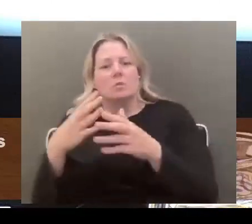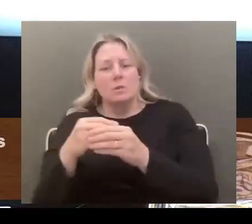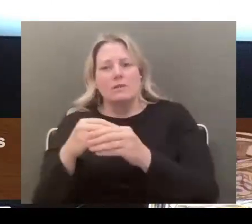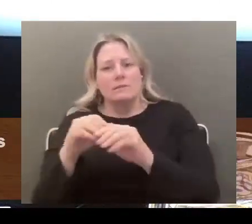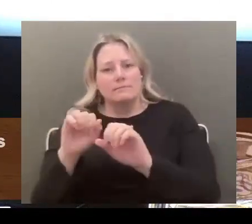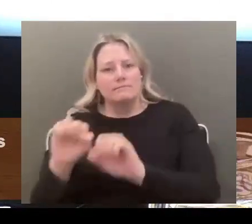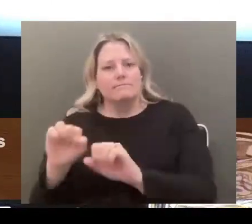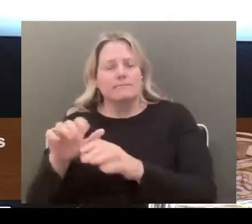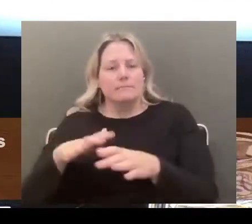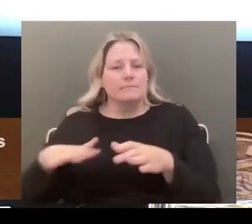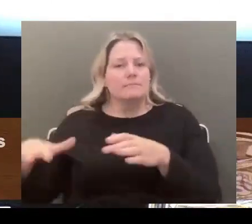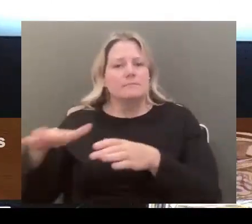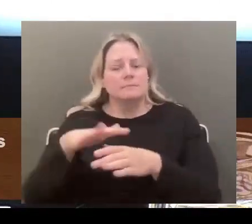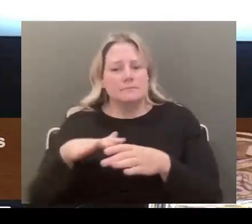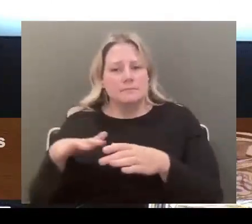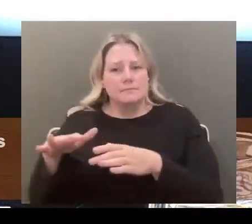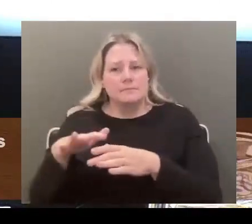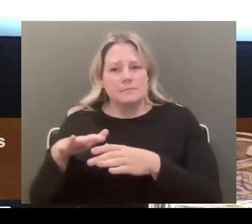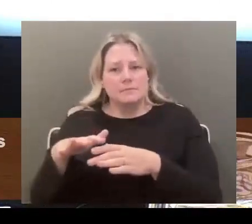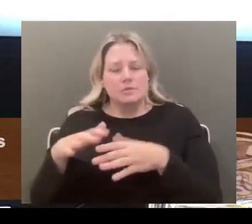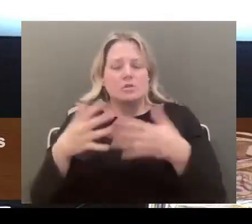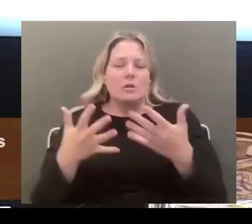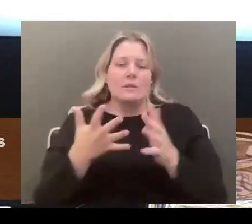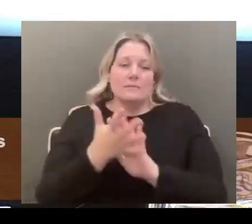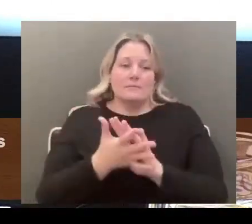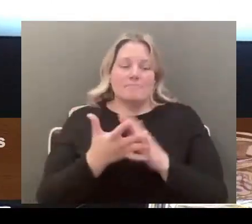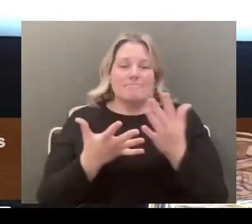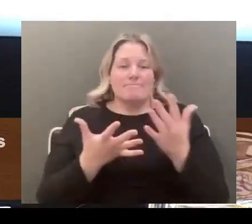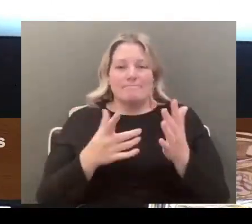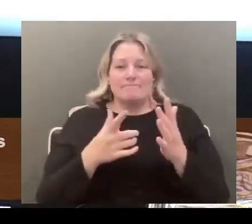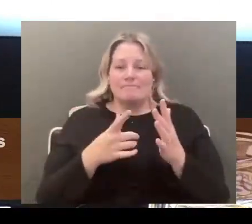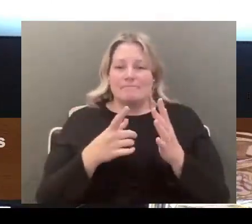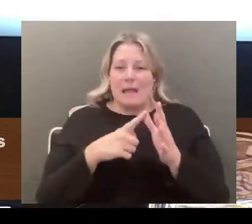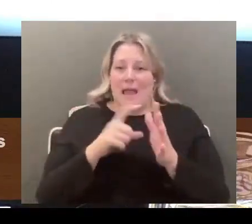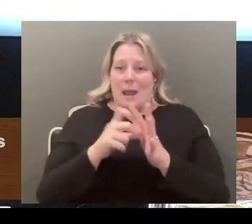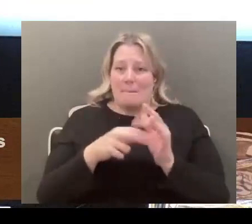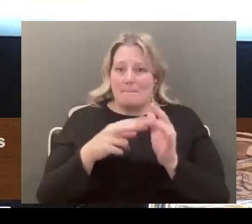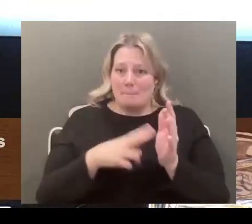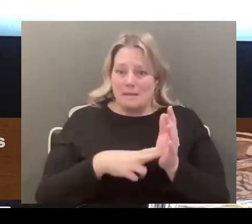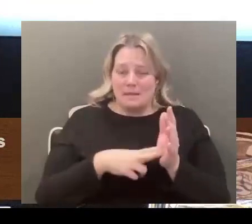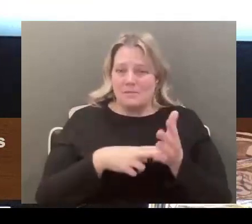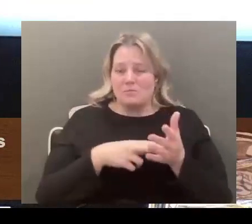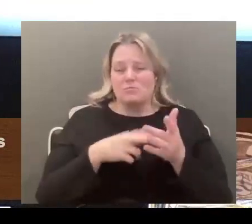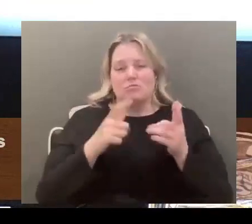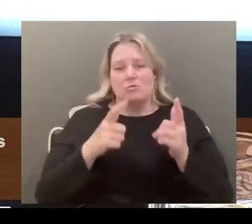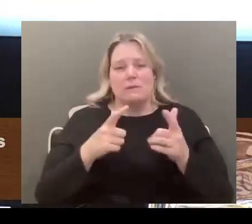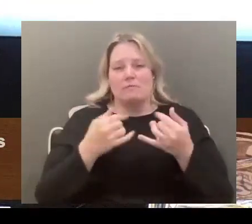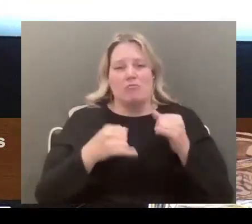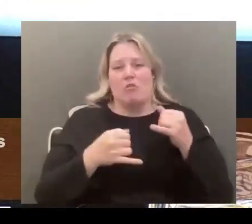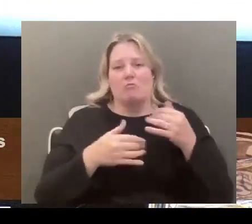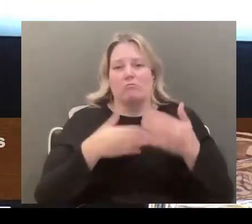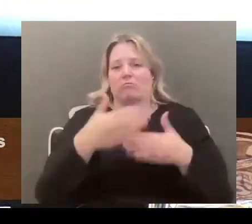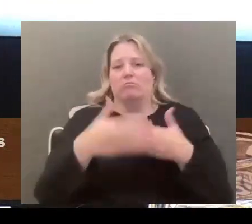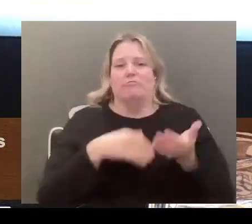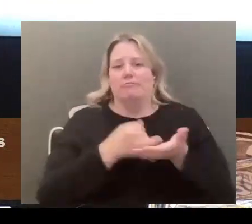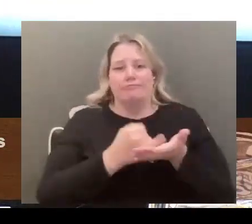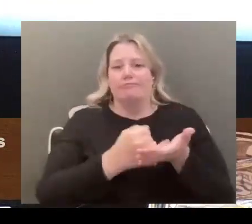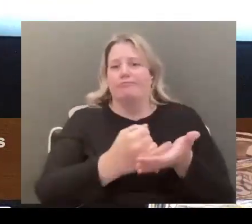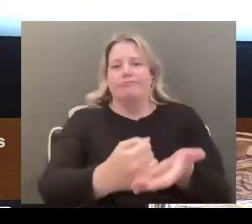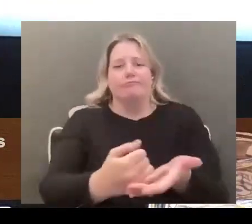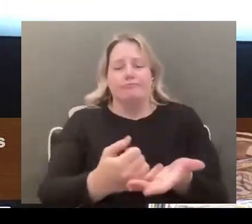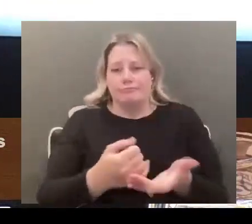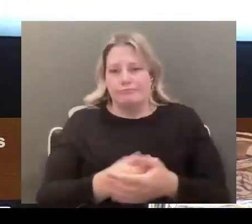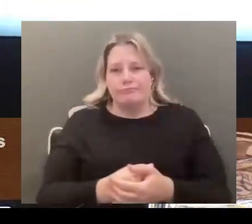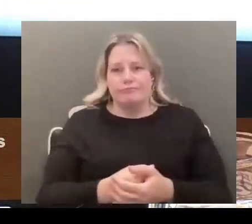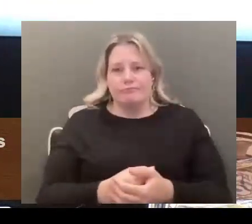where administratively that there were many missteps taken from day one around that that